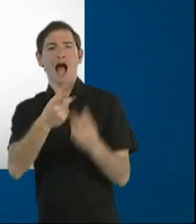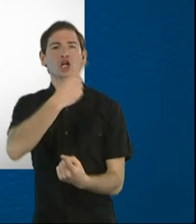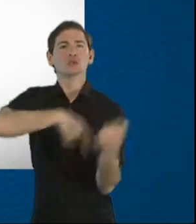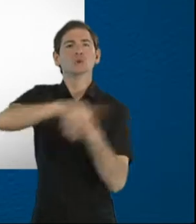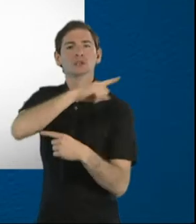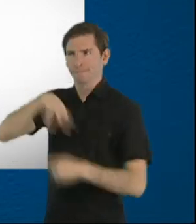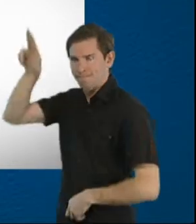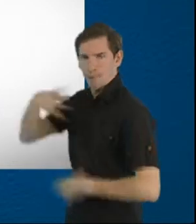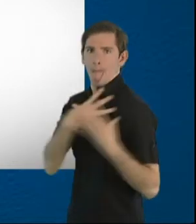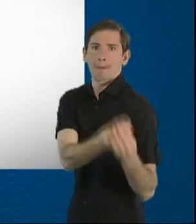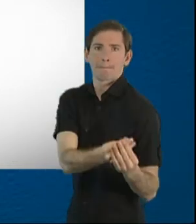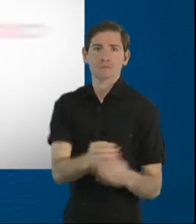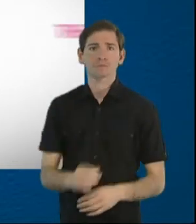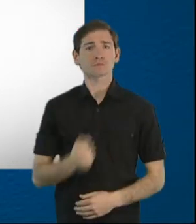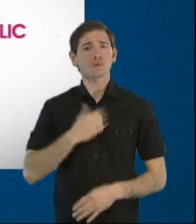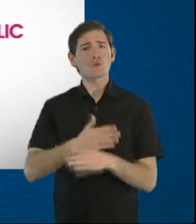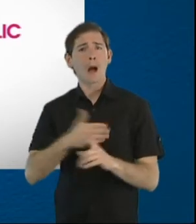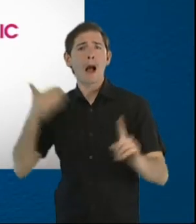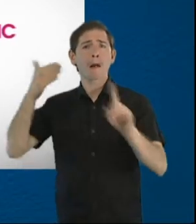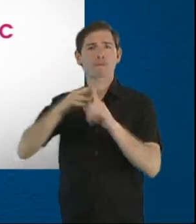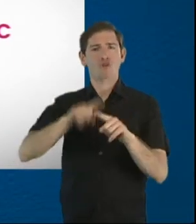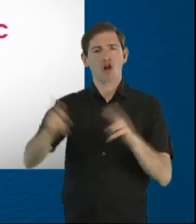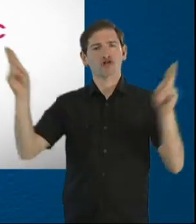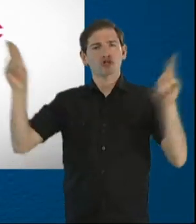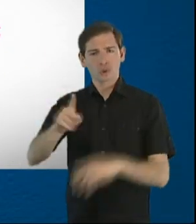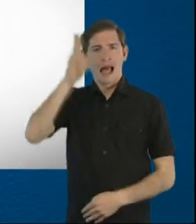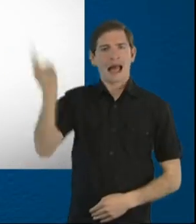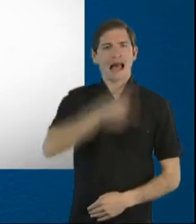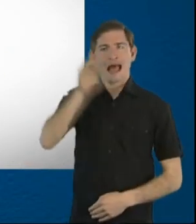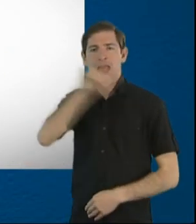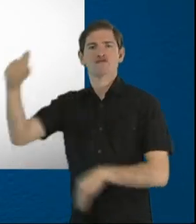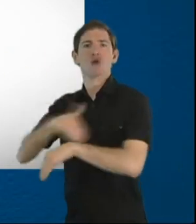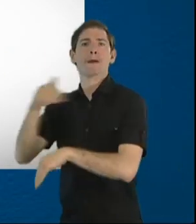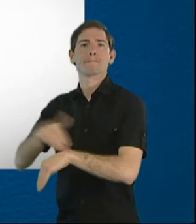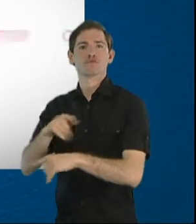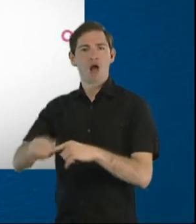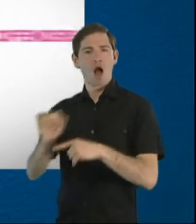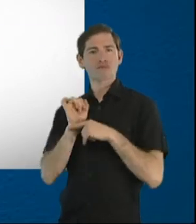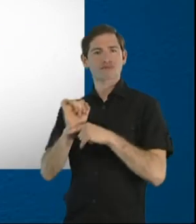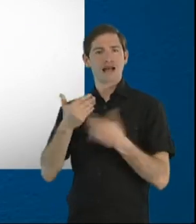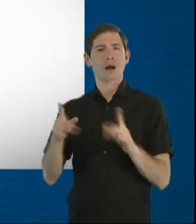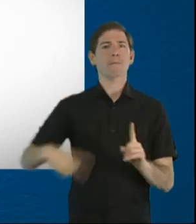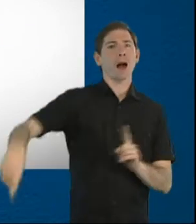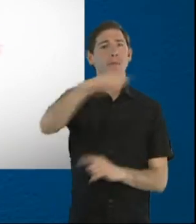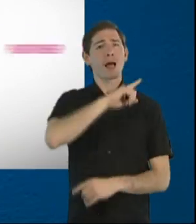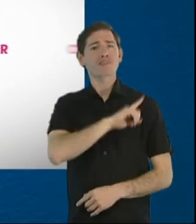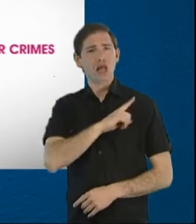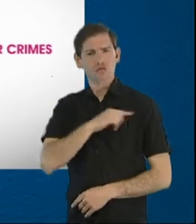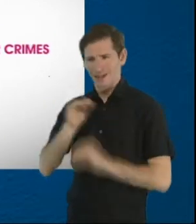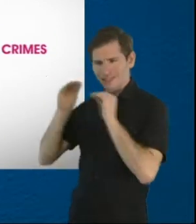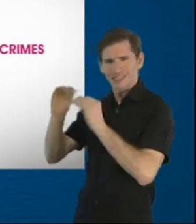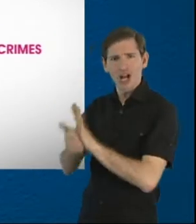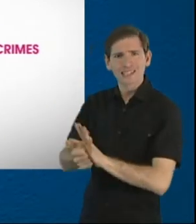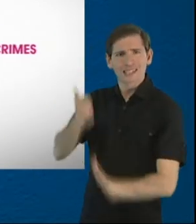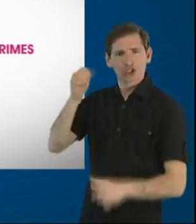work aims to reduce reoffending and to protect the public. That's why we teach a range of skills to stop offenders from committing